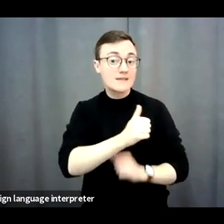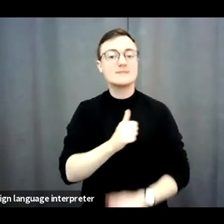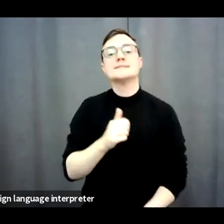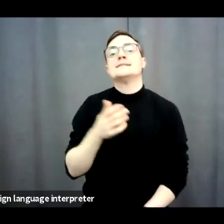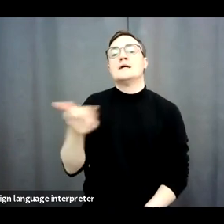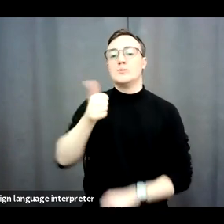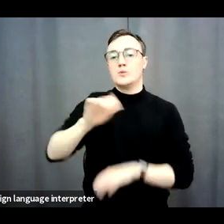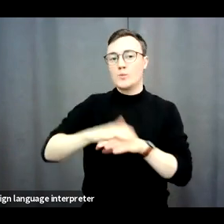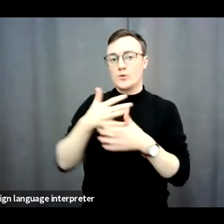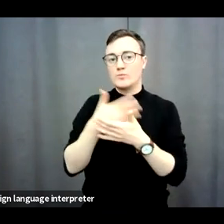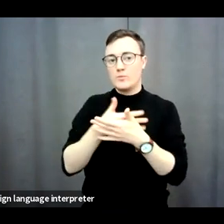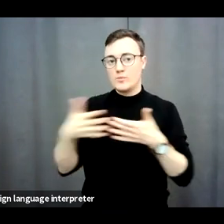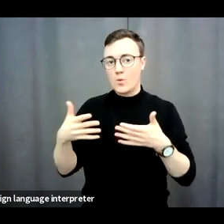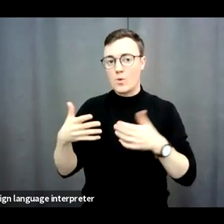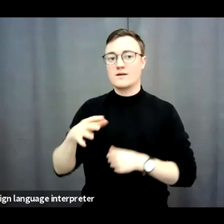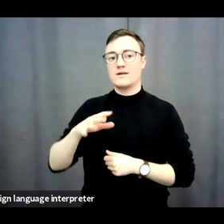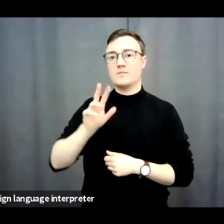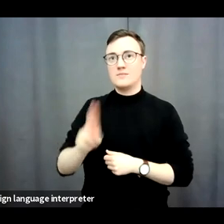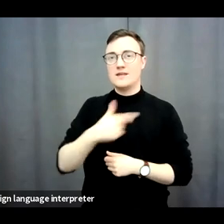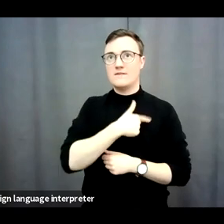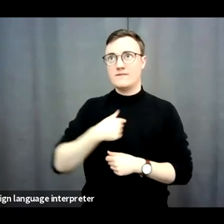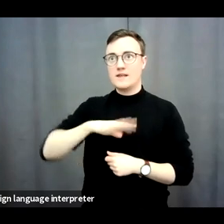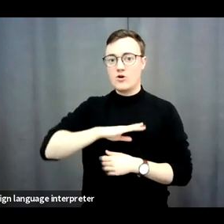because there are English